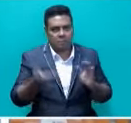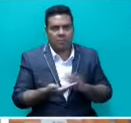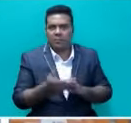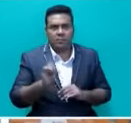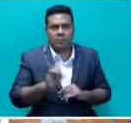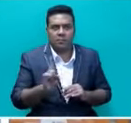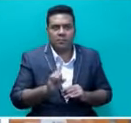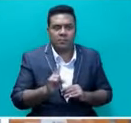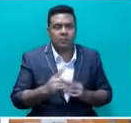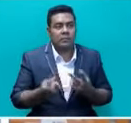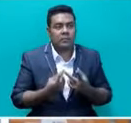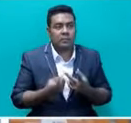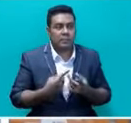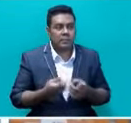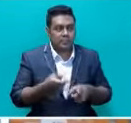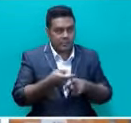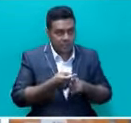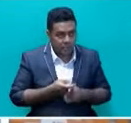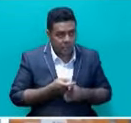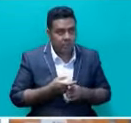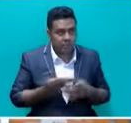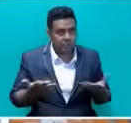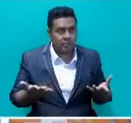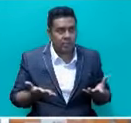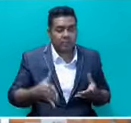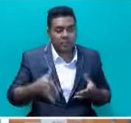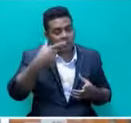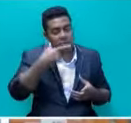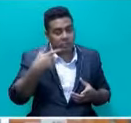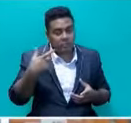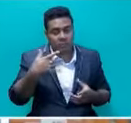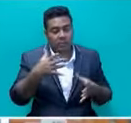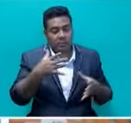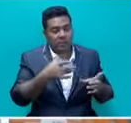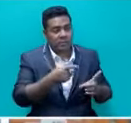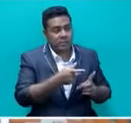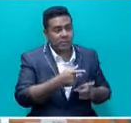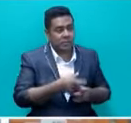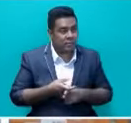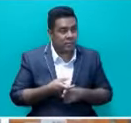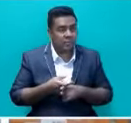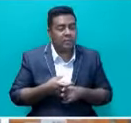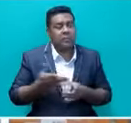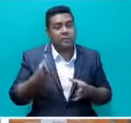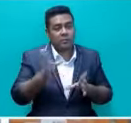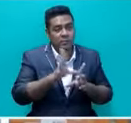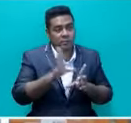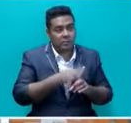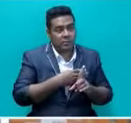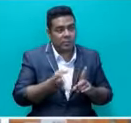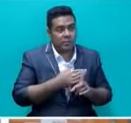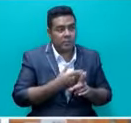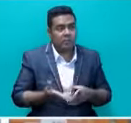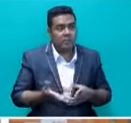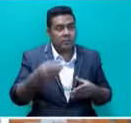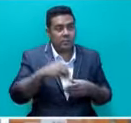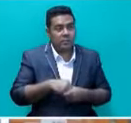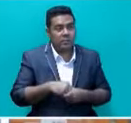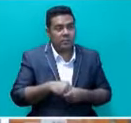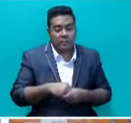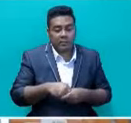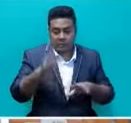All the others, defilement, abduction, sexual assault, rape, defilement of intellectually